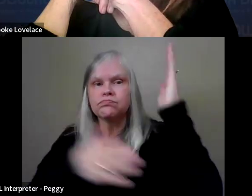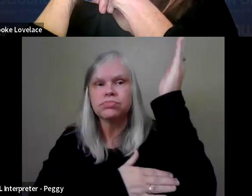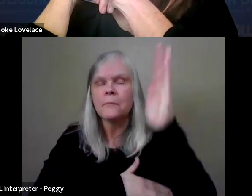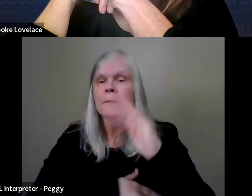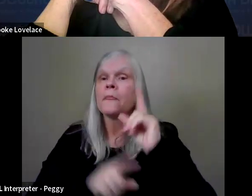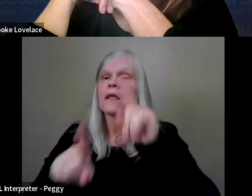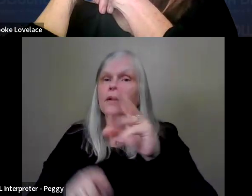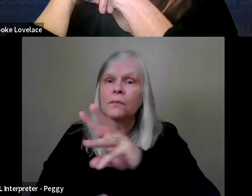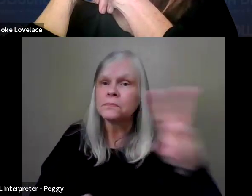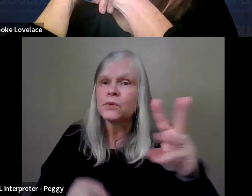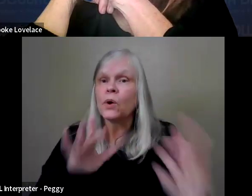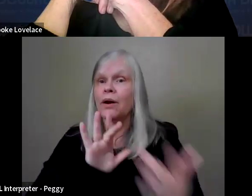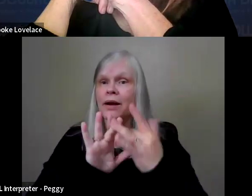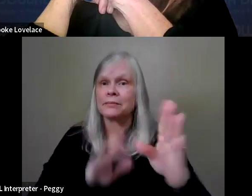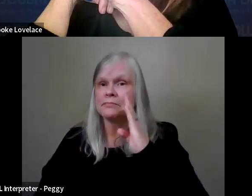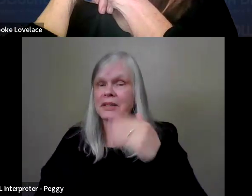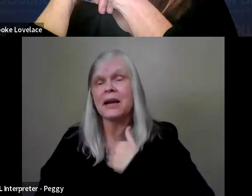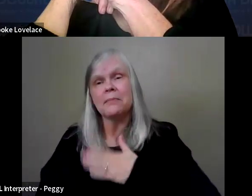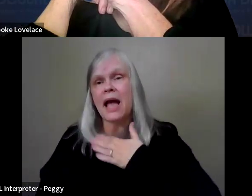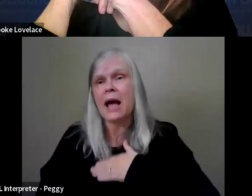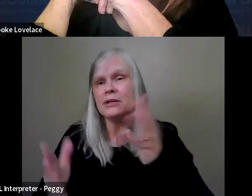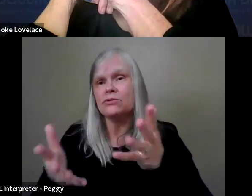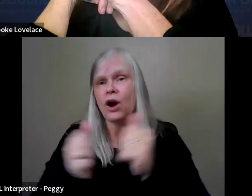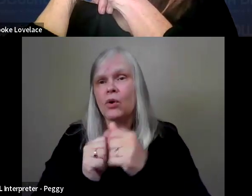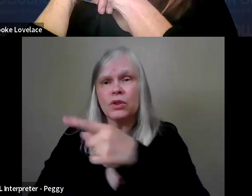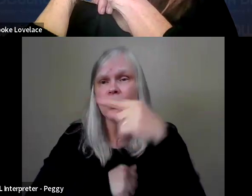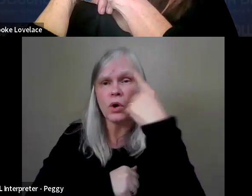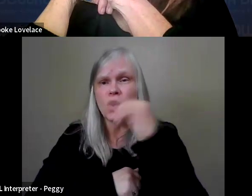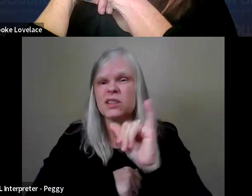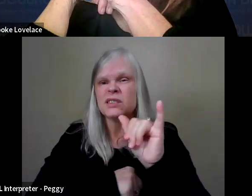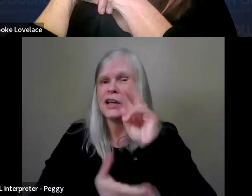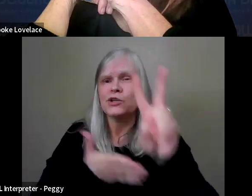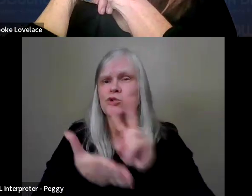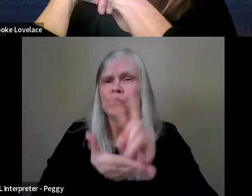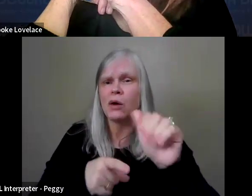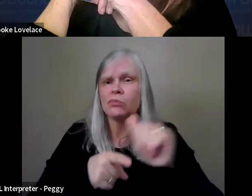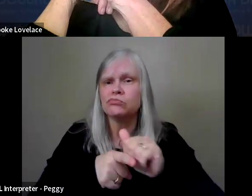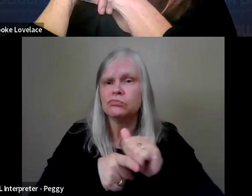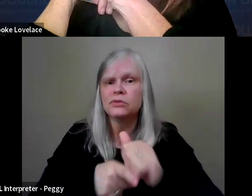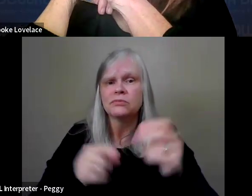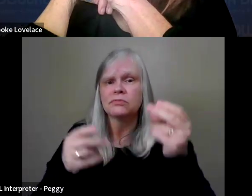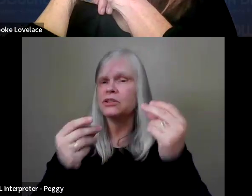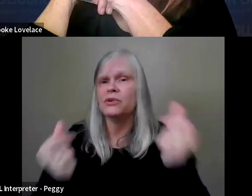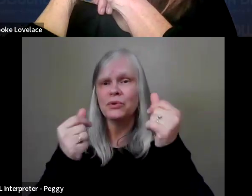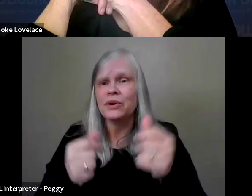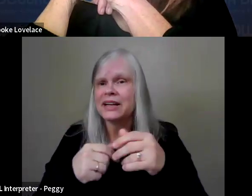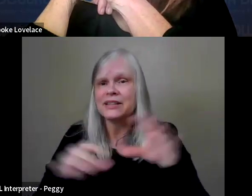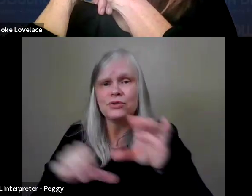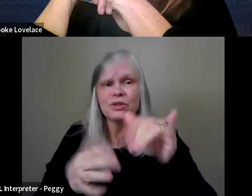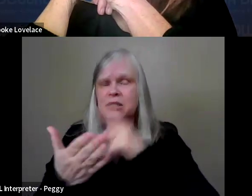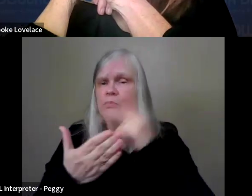contact me, and I'd be happy to talk to you about what that looks like. It's just a 2-hour training, and we'd equip you to do this program